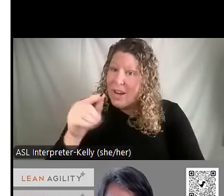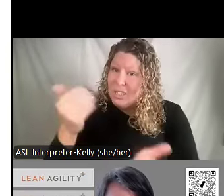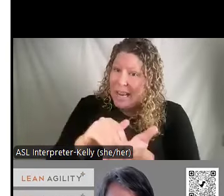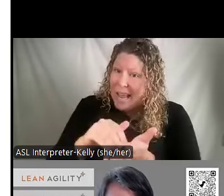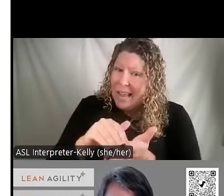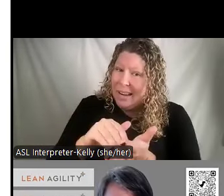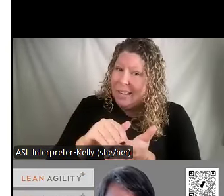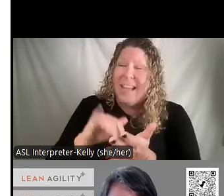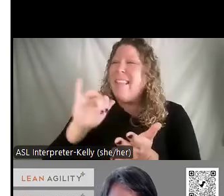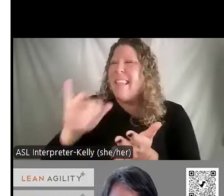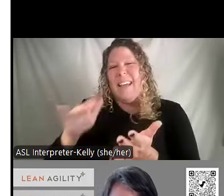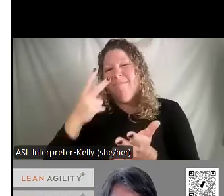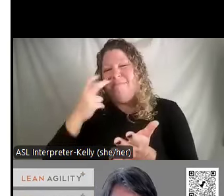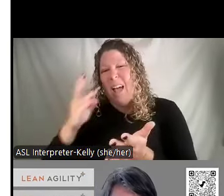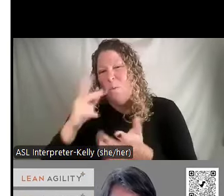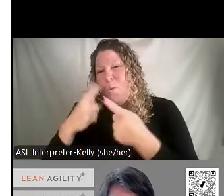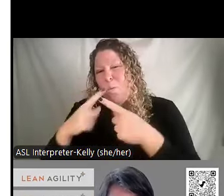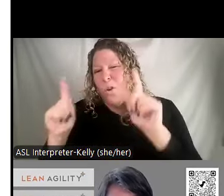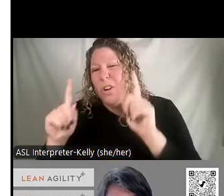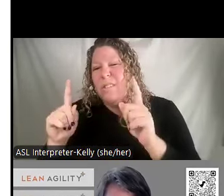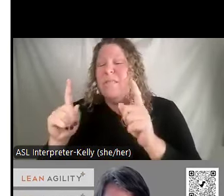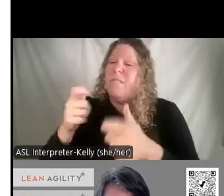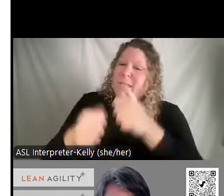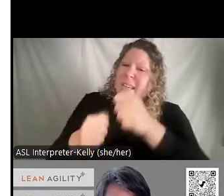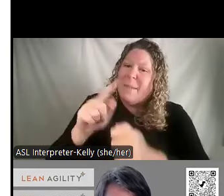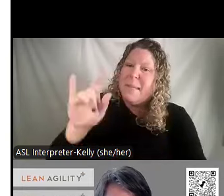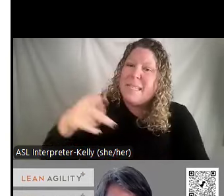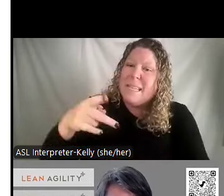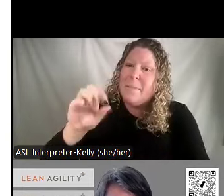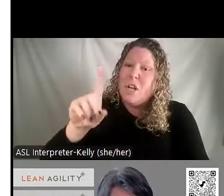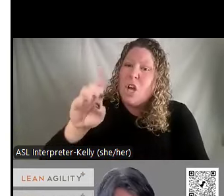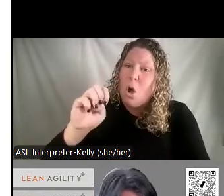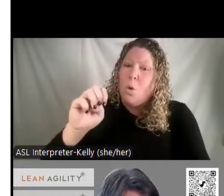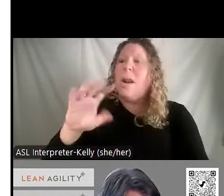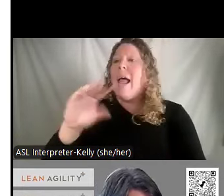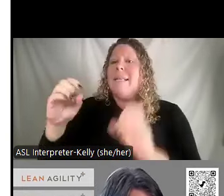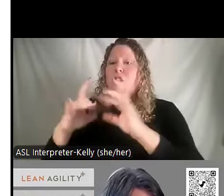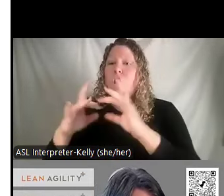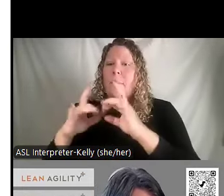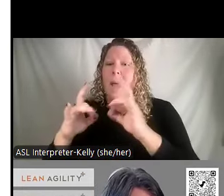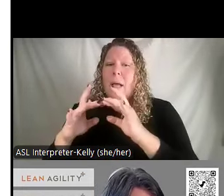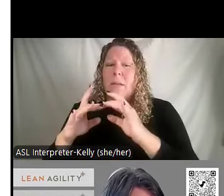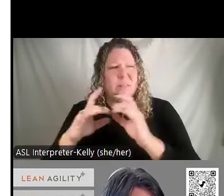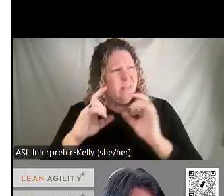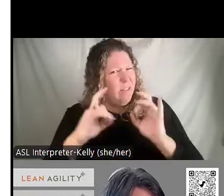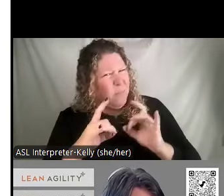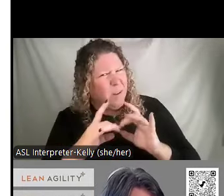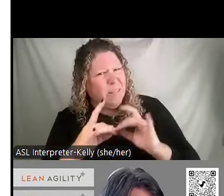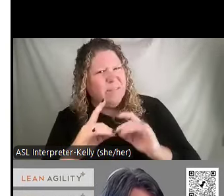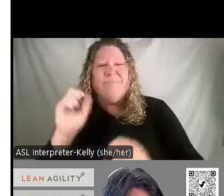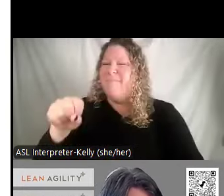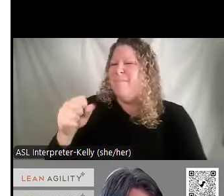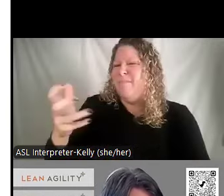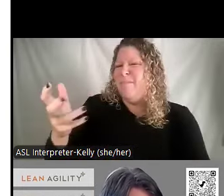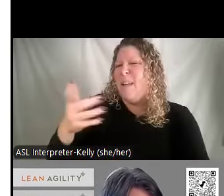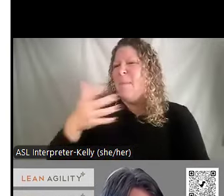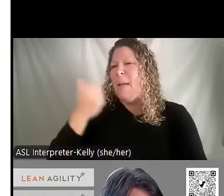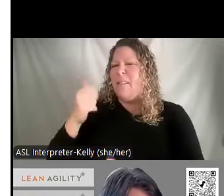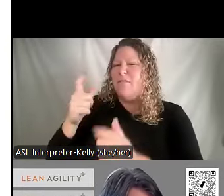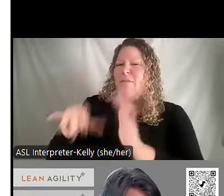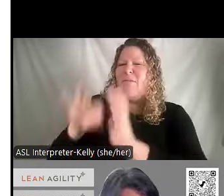then that's not going to work, so type in the zip code and Starbucks. Starbucks? Yeah, you're going to want to find a Yelp promoted